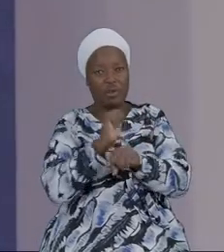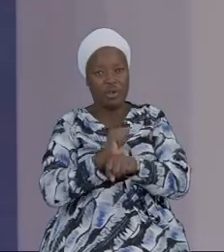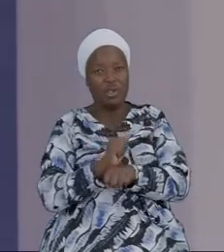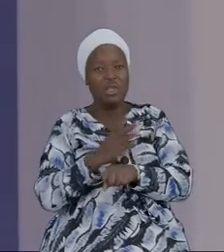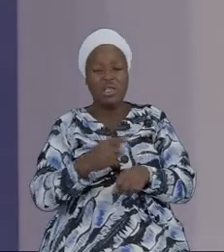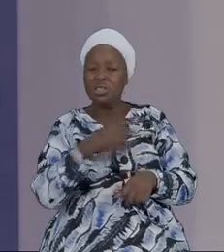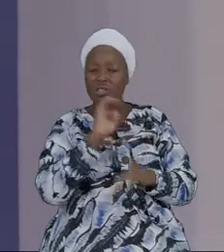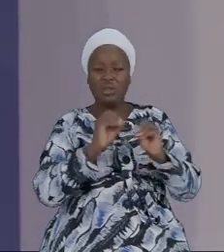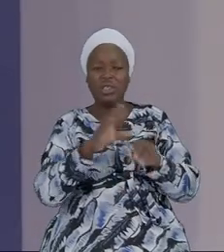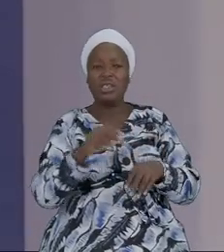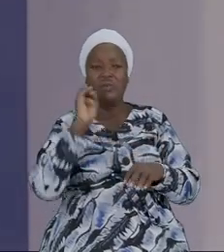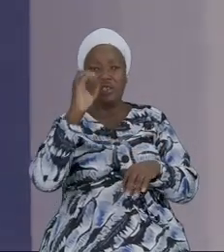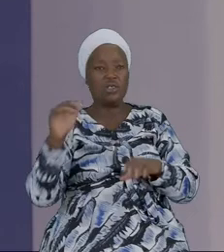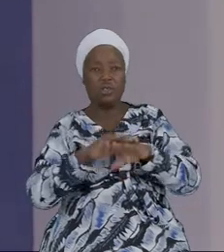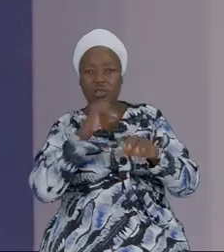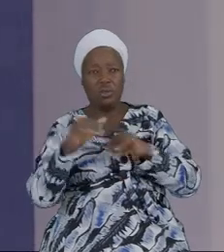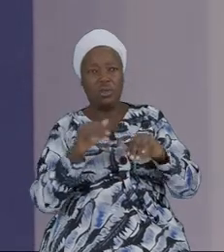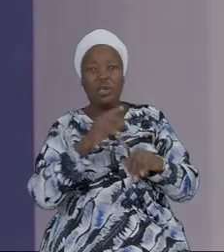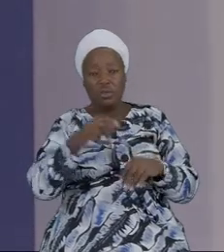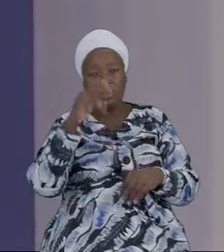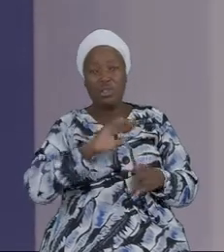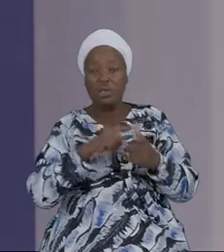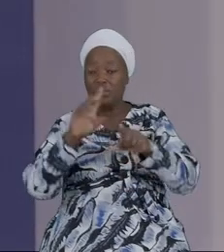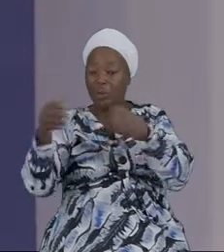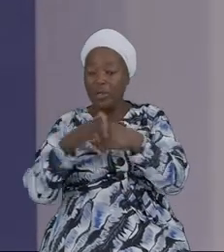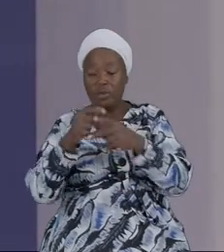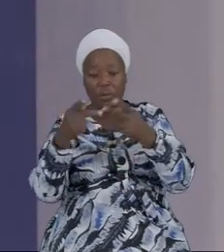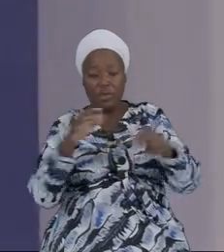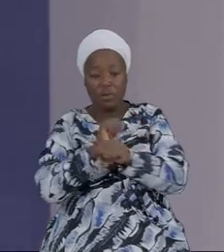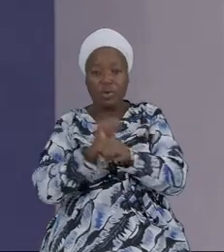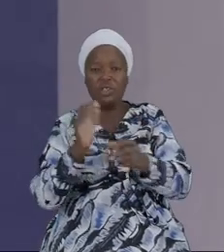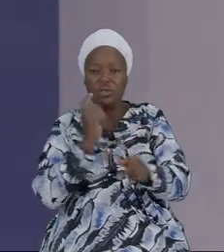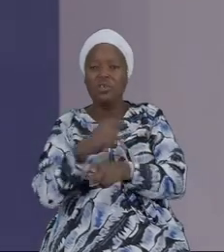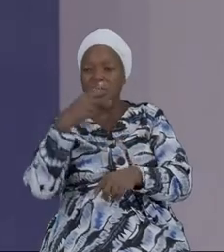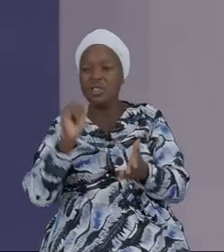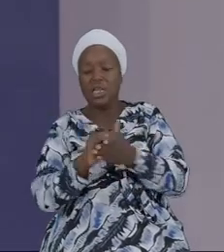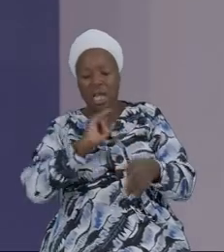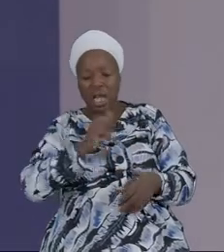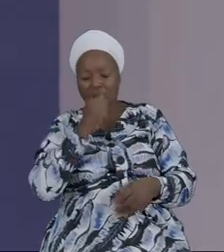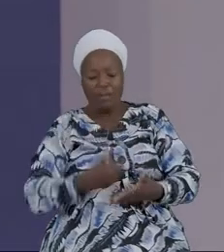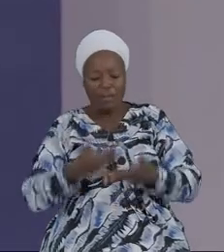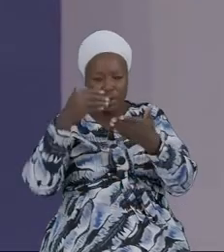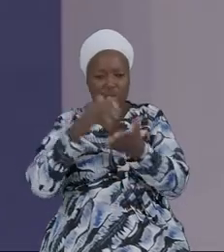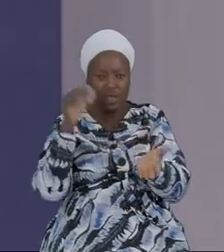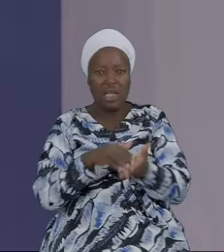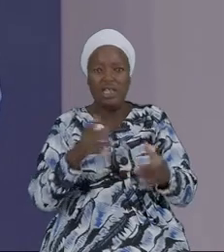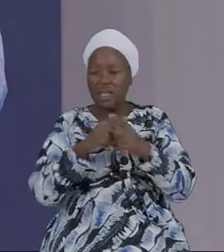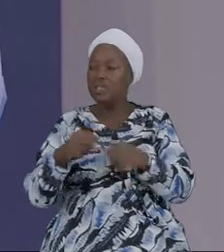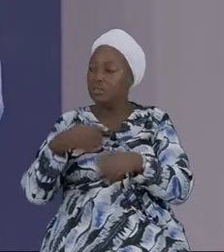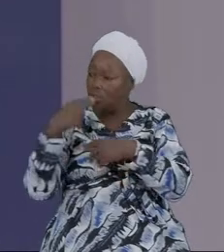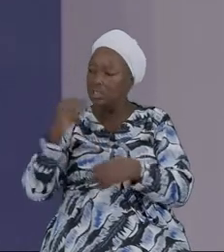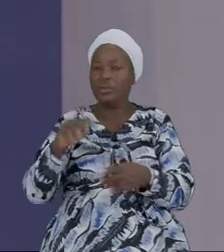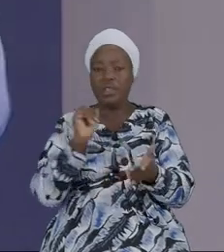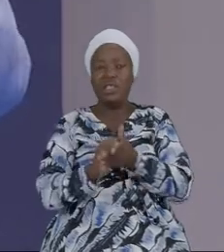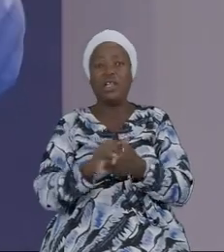to the office and you tell them, I am born again, and you declare it, they too can be born again. That statement,